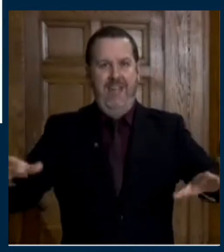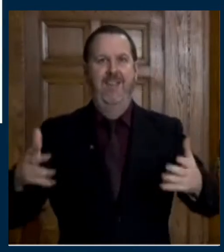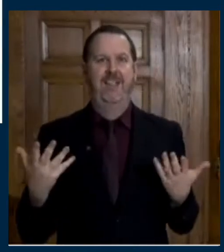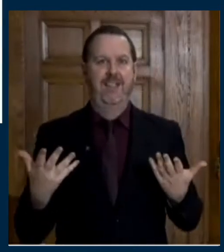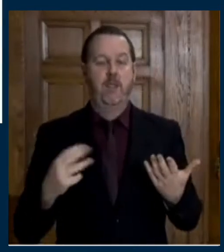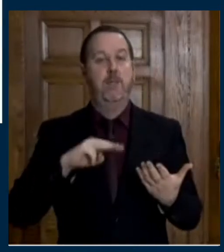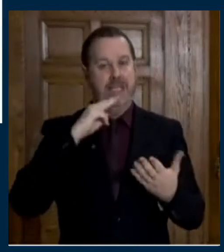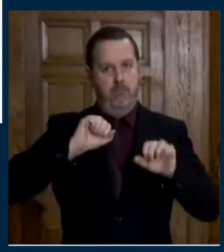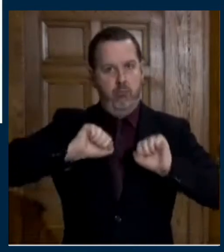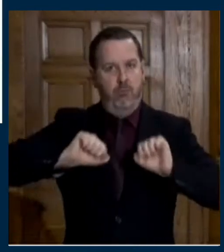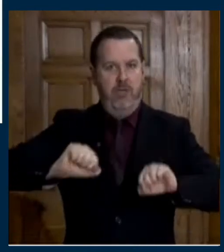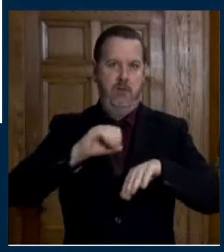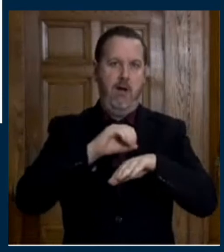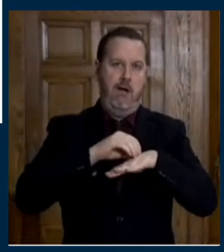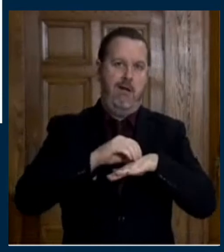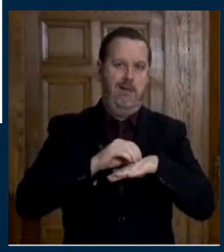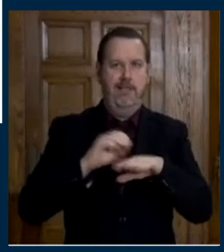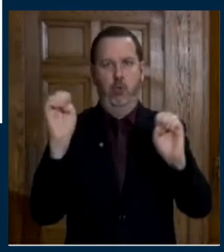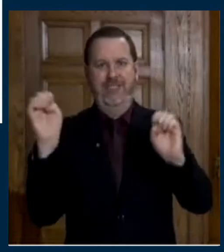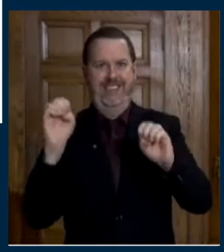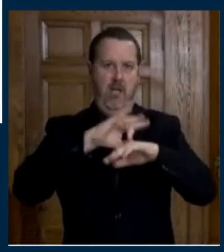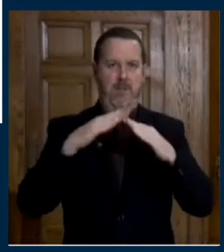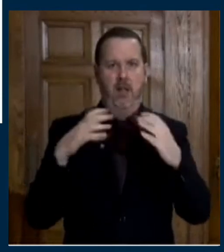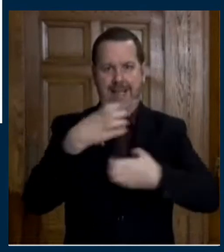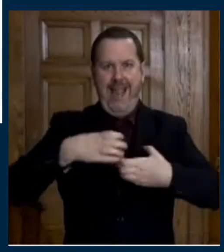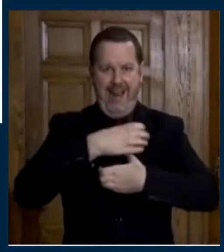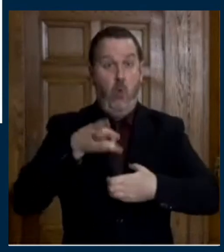care will continue to get worse.